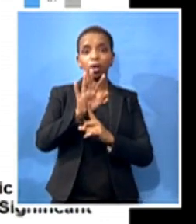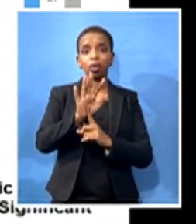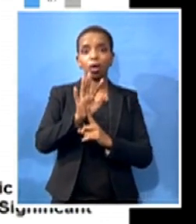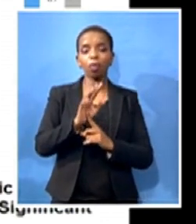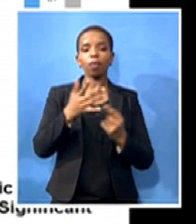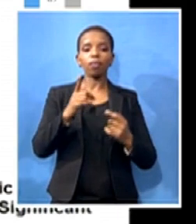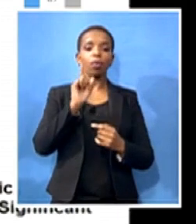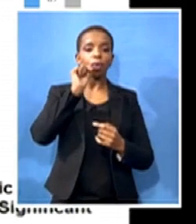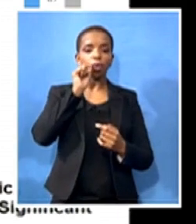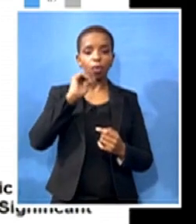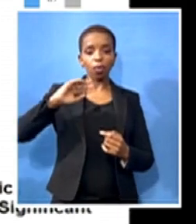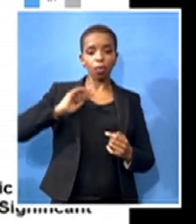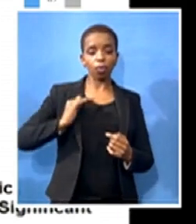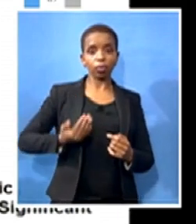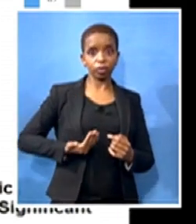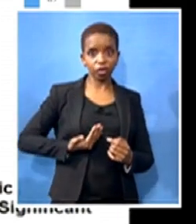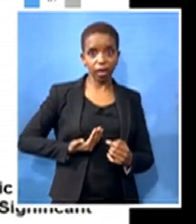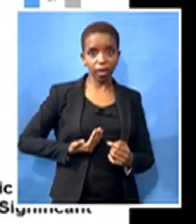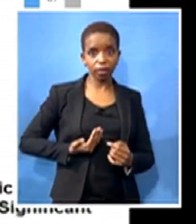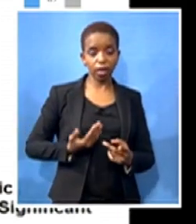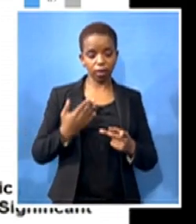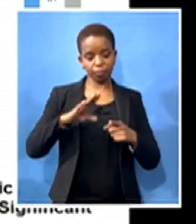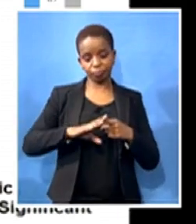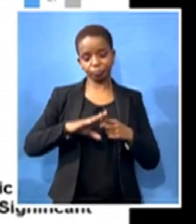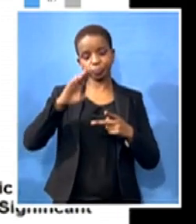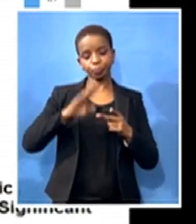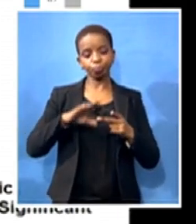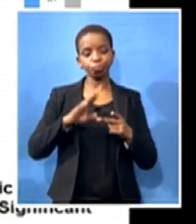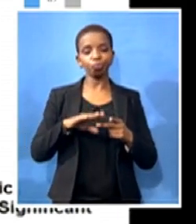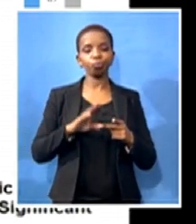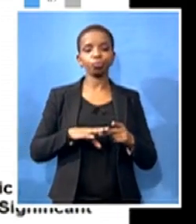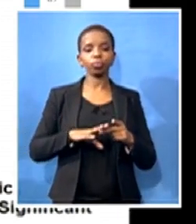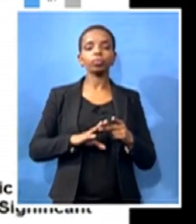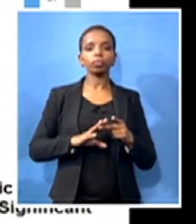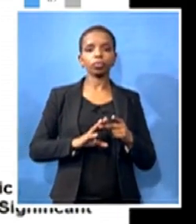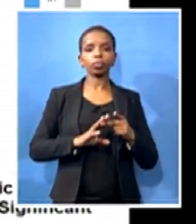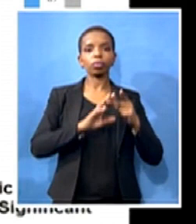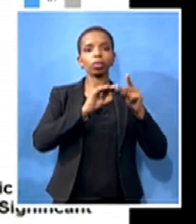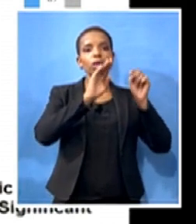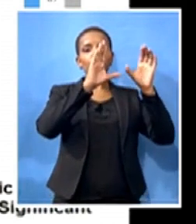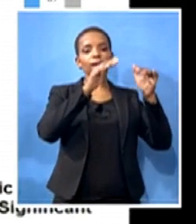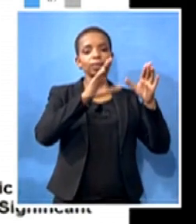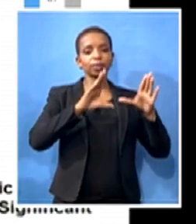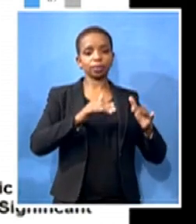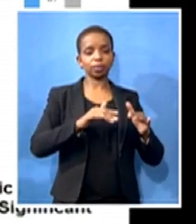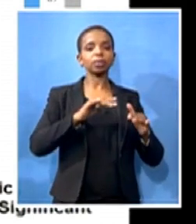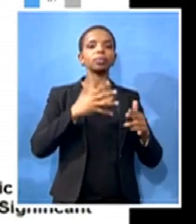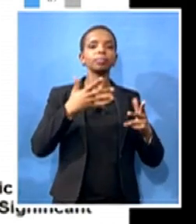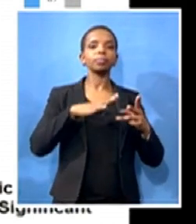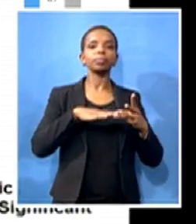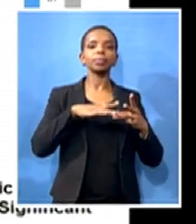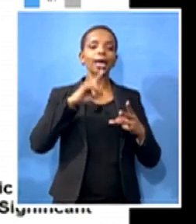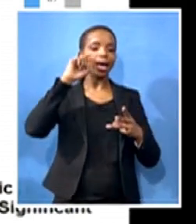and in terms of class in this one and age, it's the older white